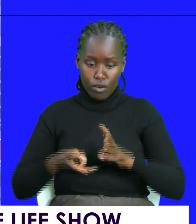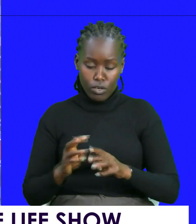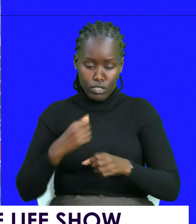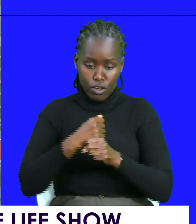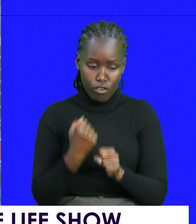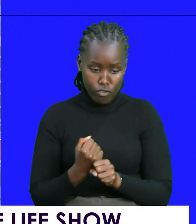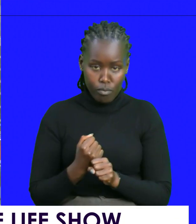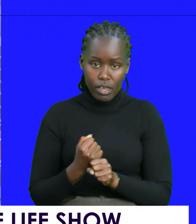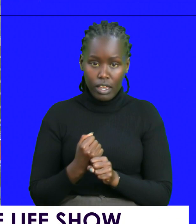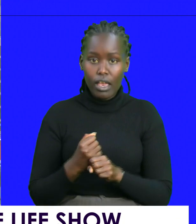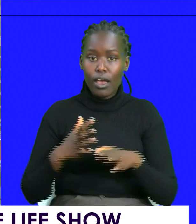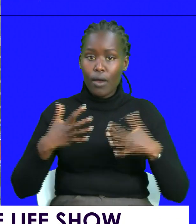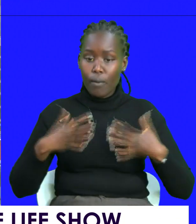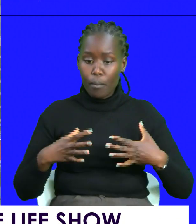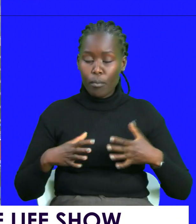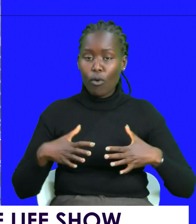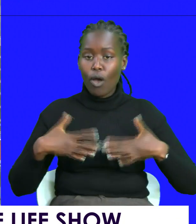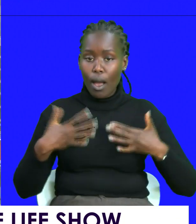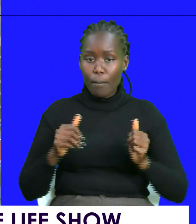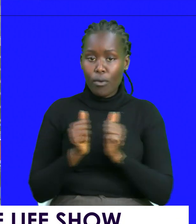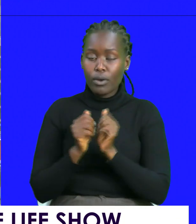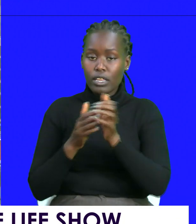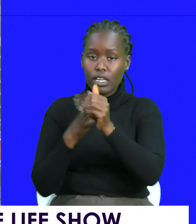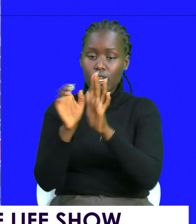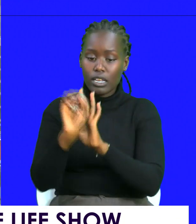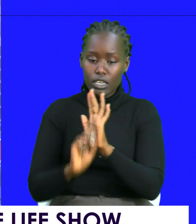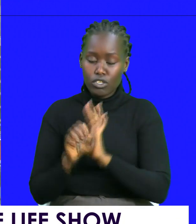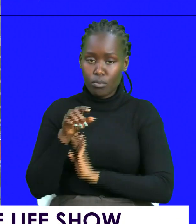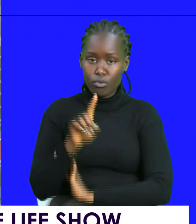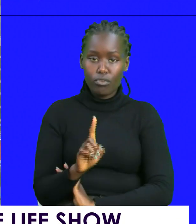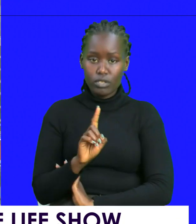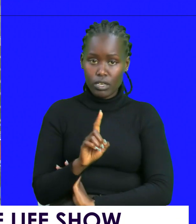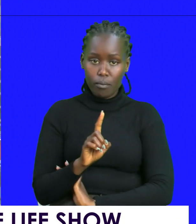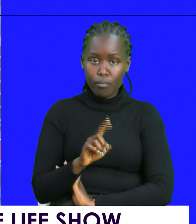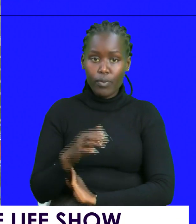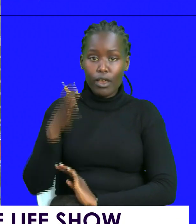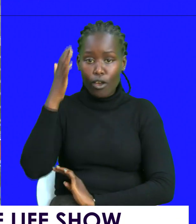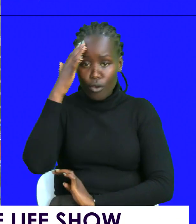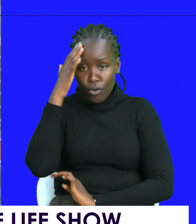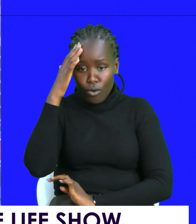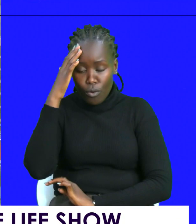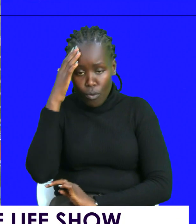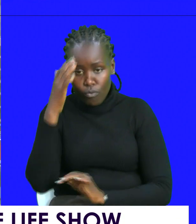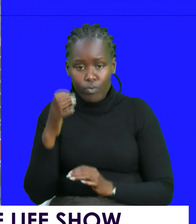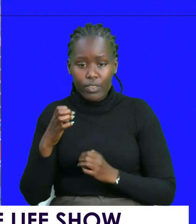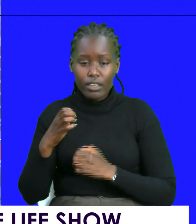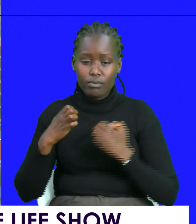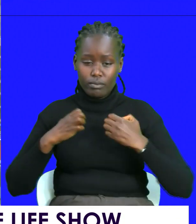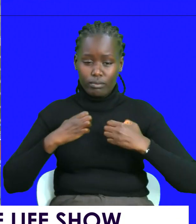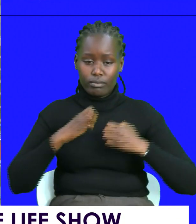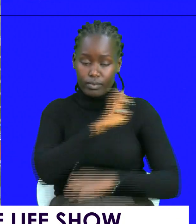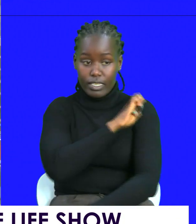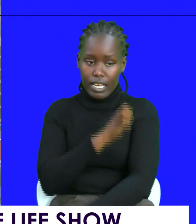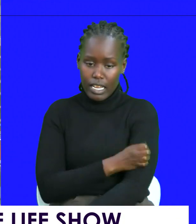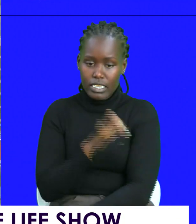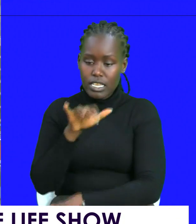populace happy with your leadership. You will be surprised at the amount of energy that they will release back to you. That is why you